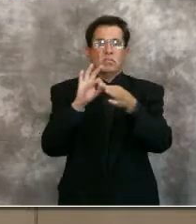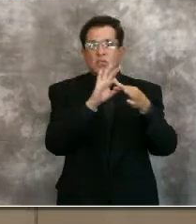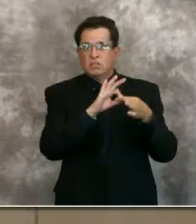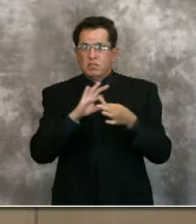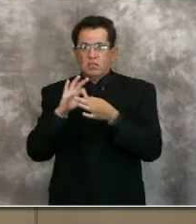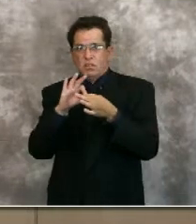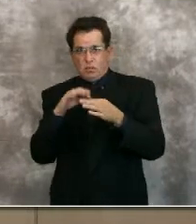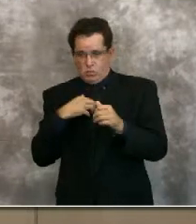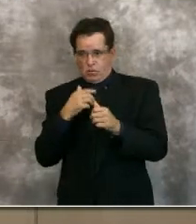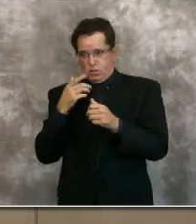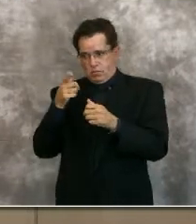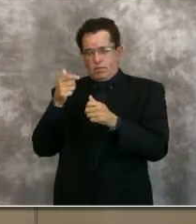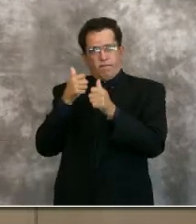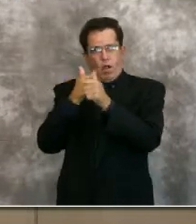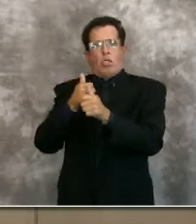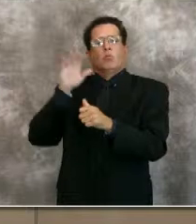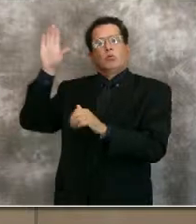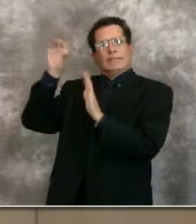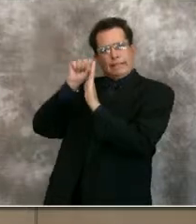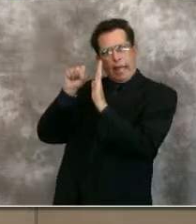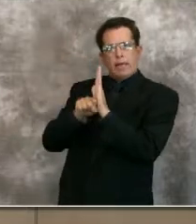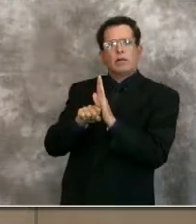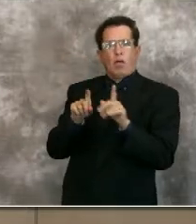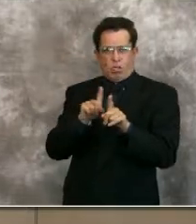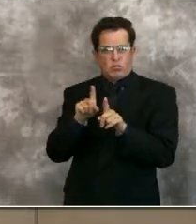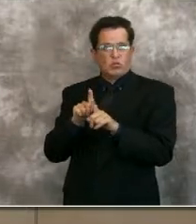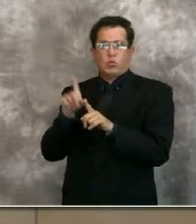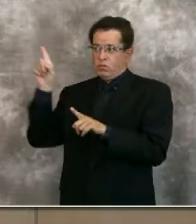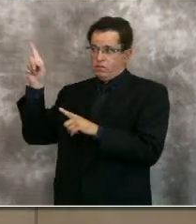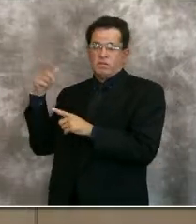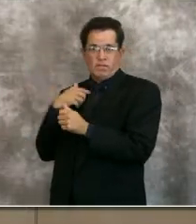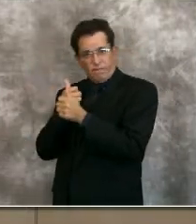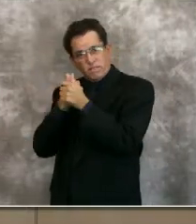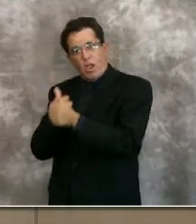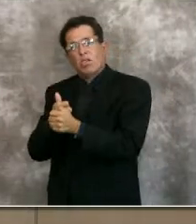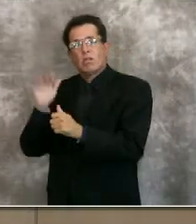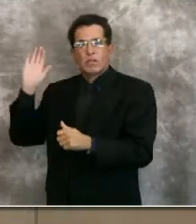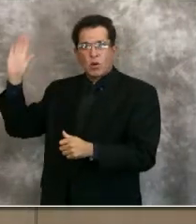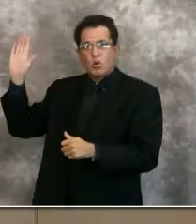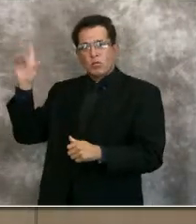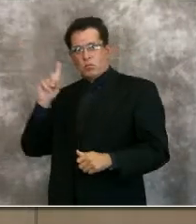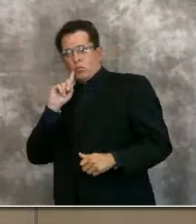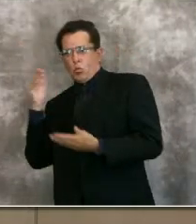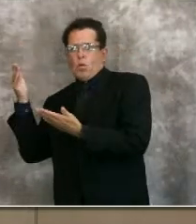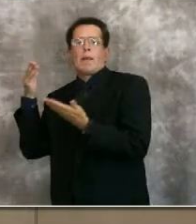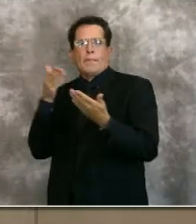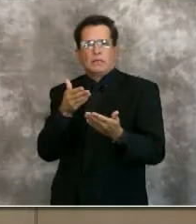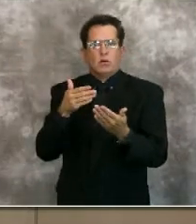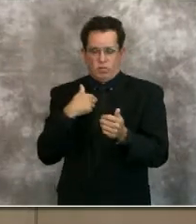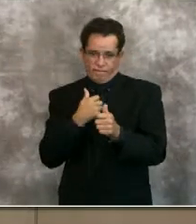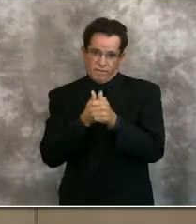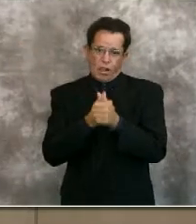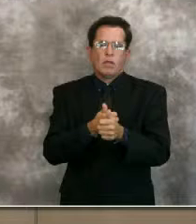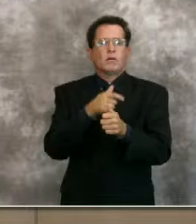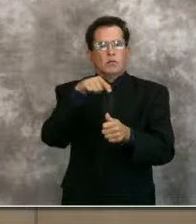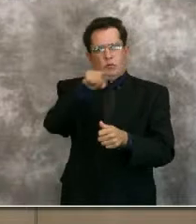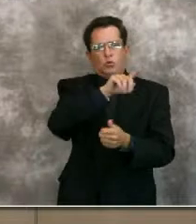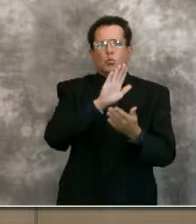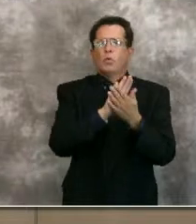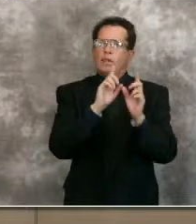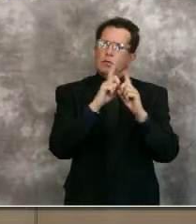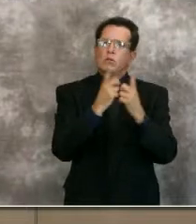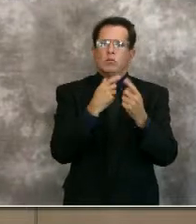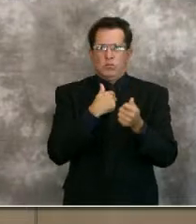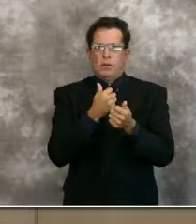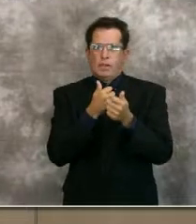refer to the guidance from the state, and you have that available to you. Also, we asked the schools to use